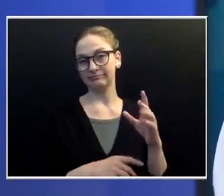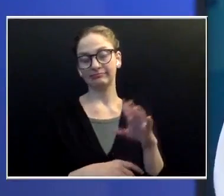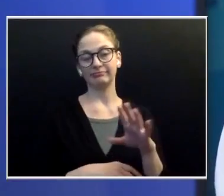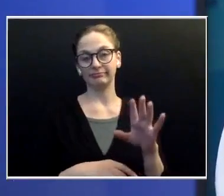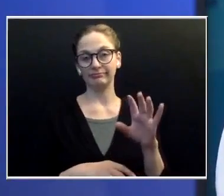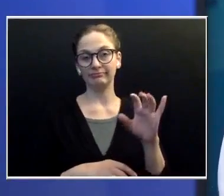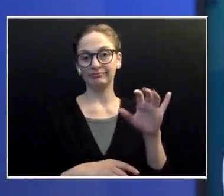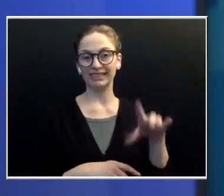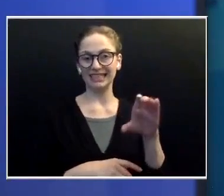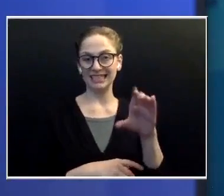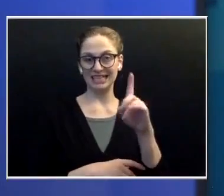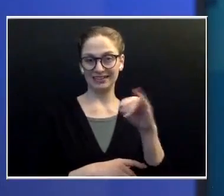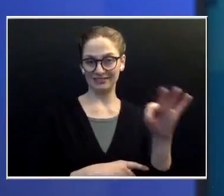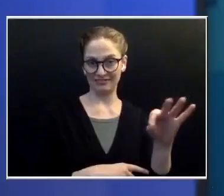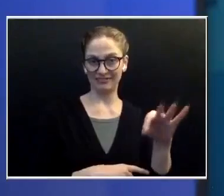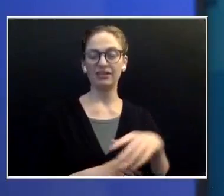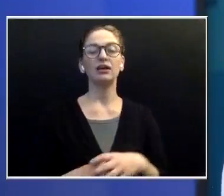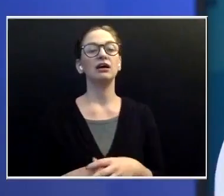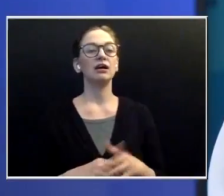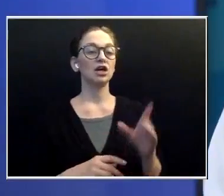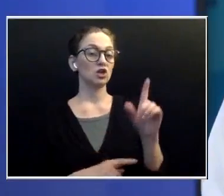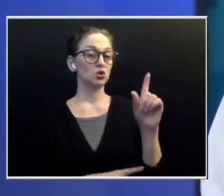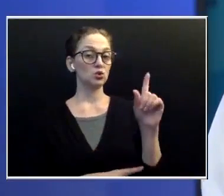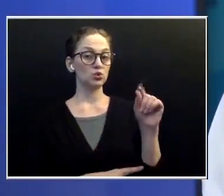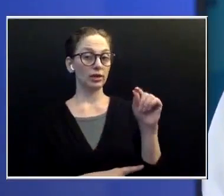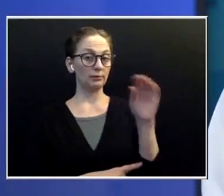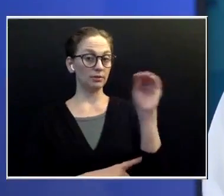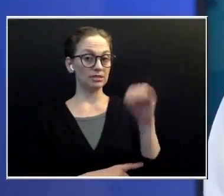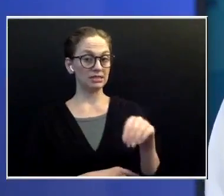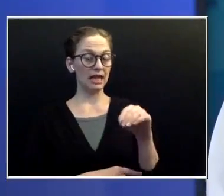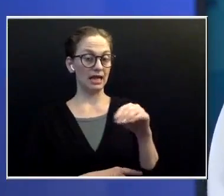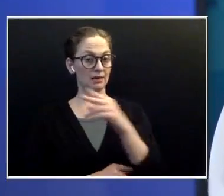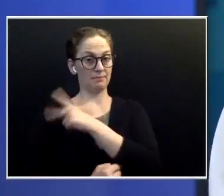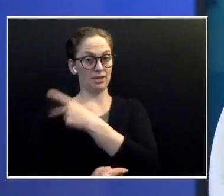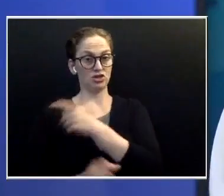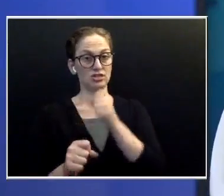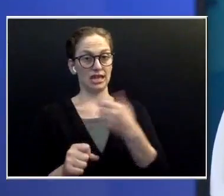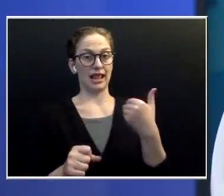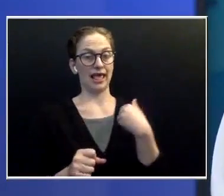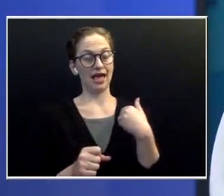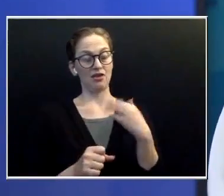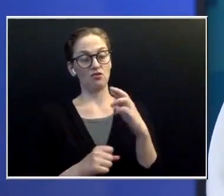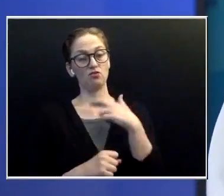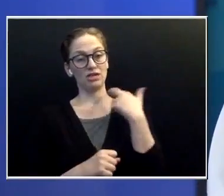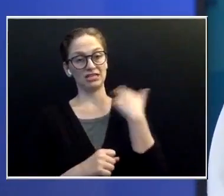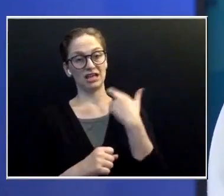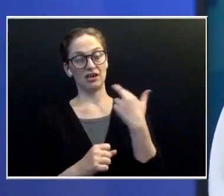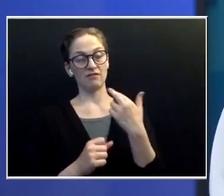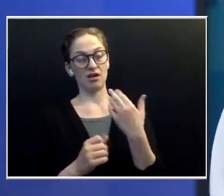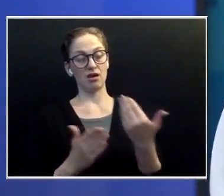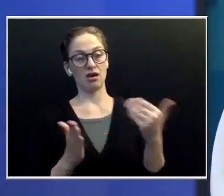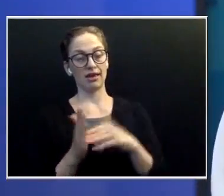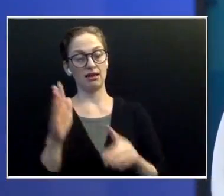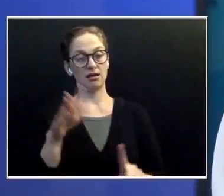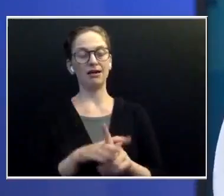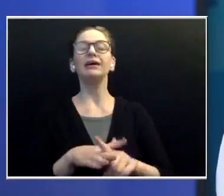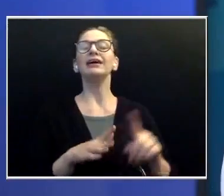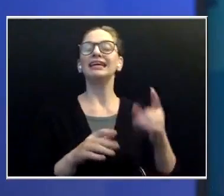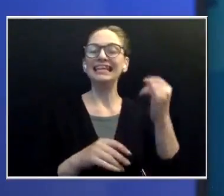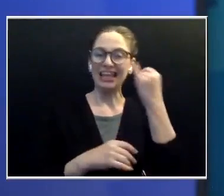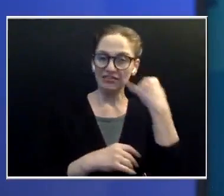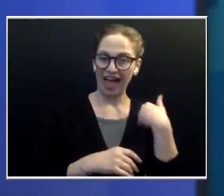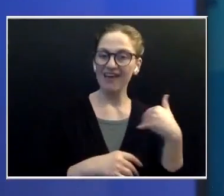can have the risk of recurrence. In IBD patients, this risk can be up to half. So about 50% of patients can have recurrence, and also the morbidity and mortality.